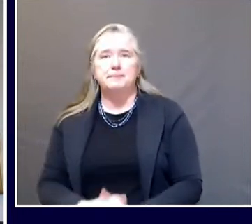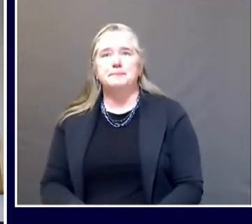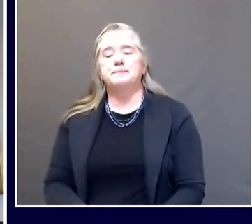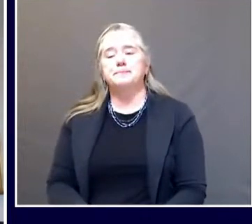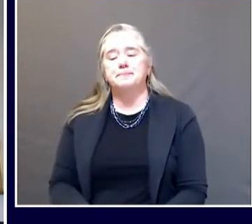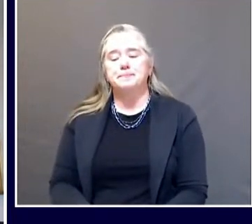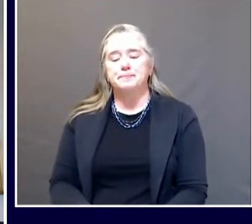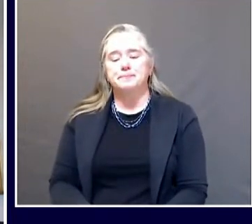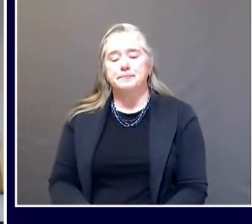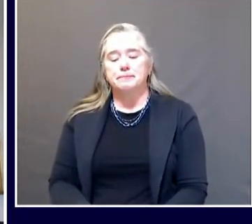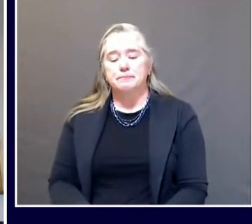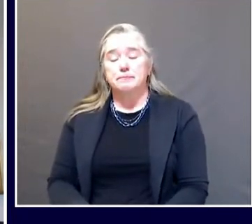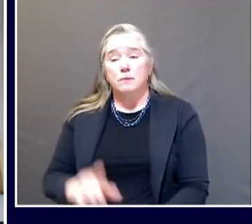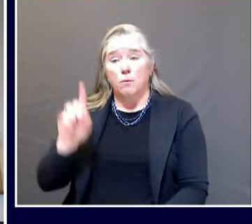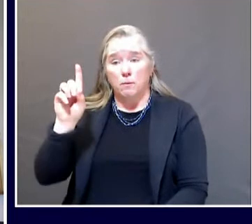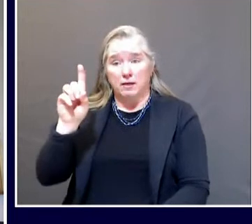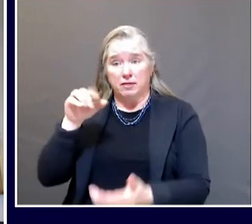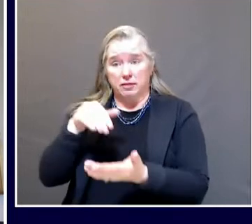Cumulatively,